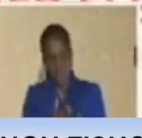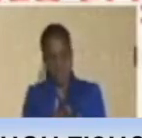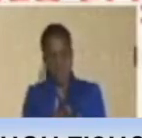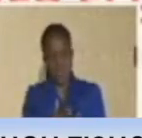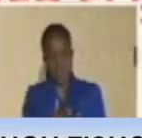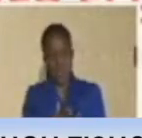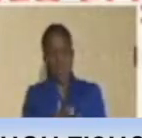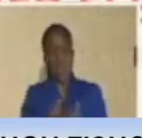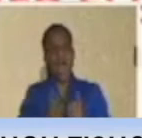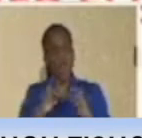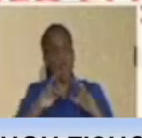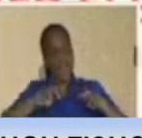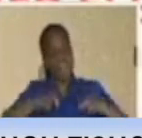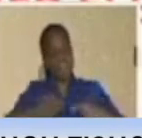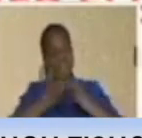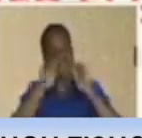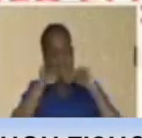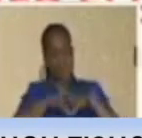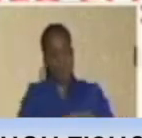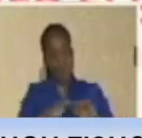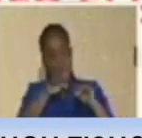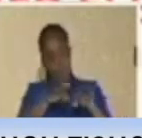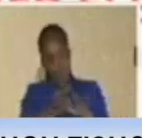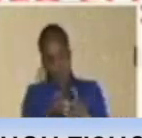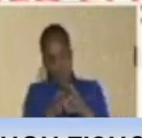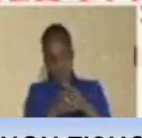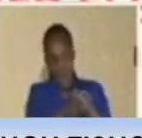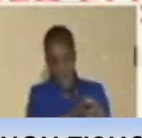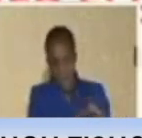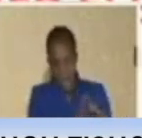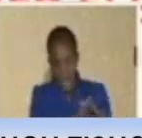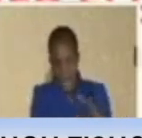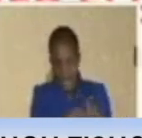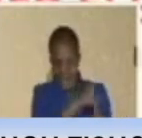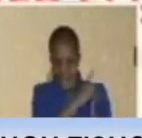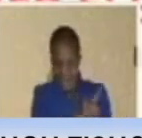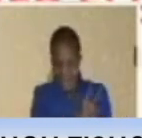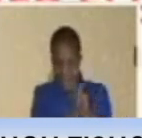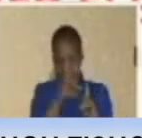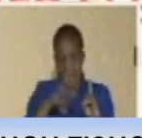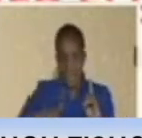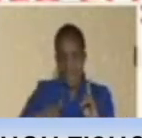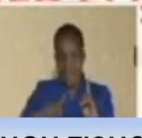the natural resources that is reserved for governmental objectives.